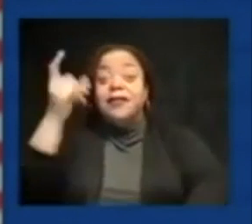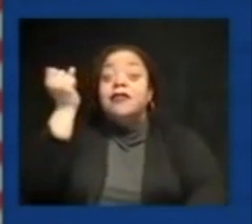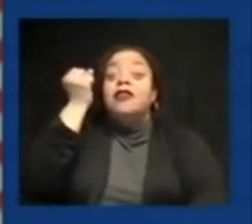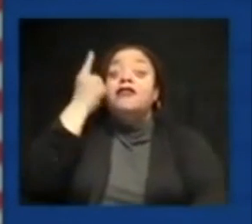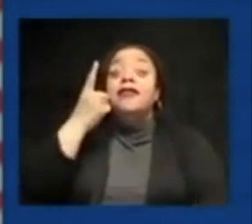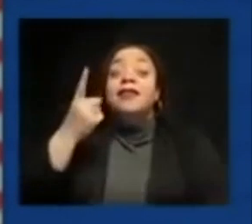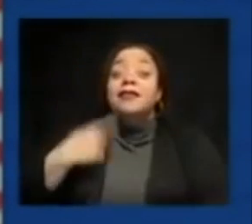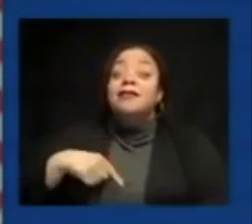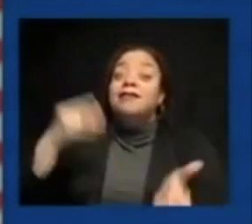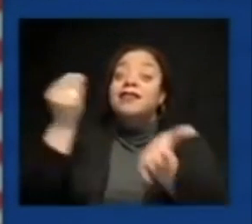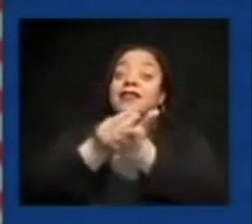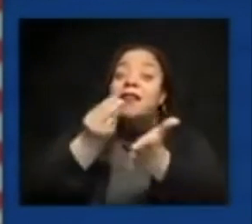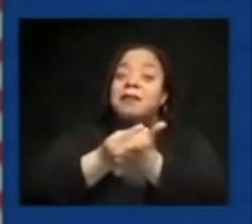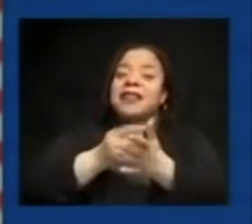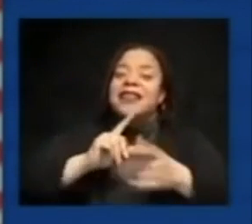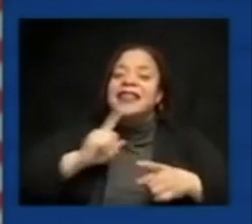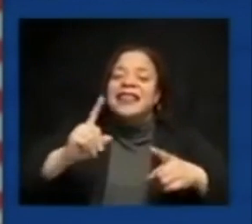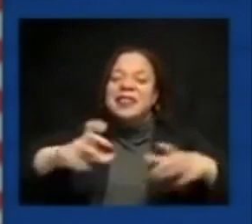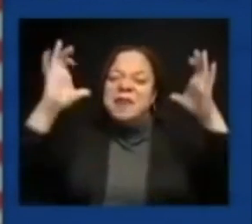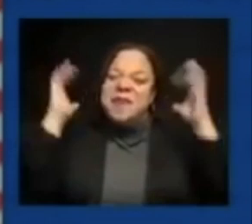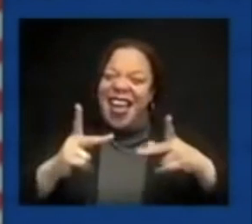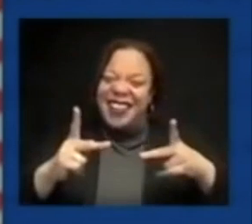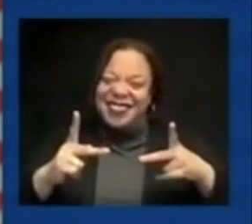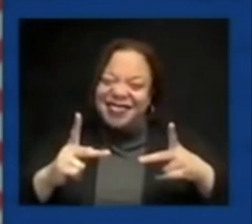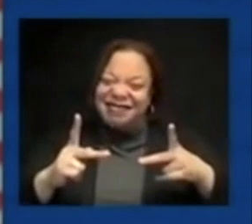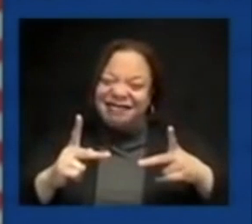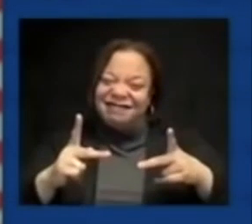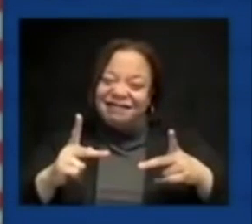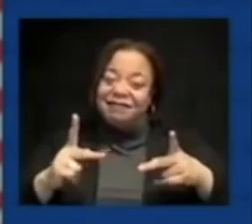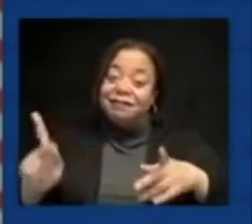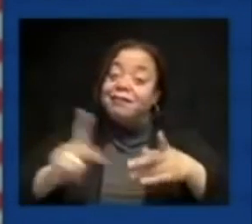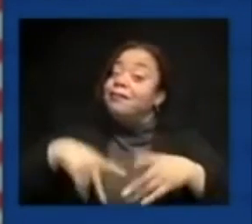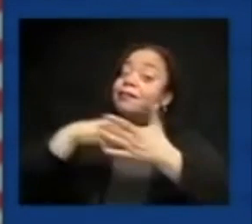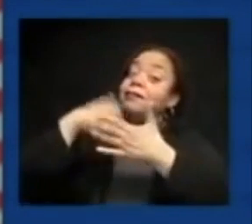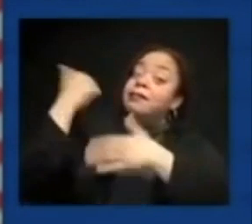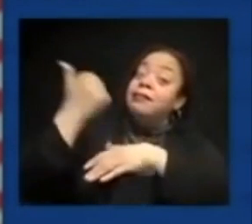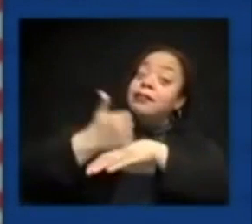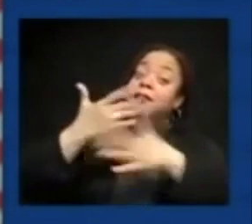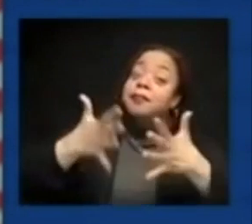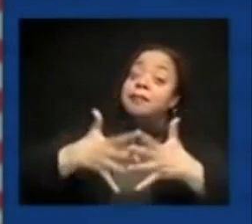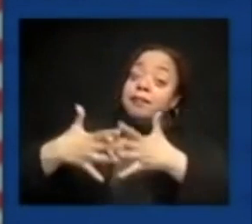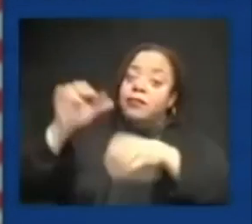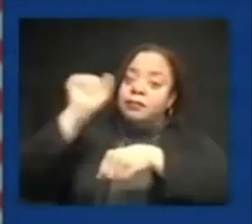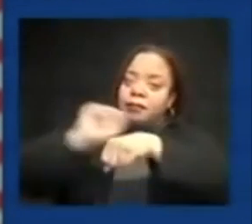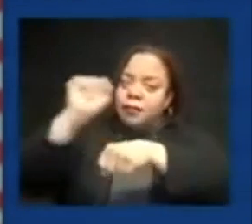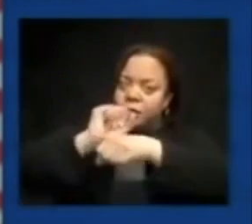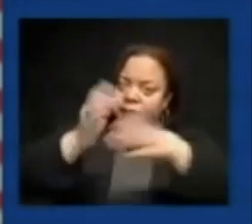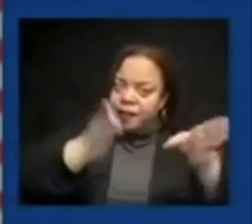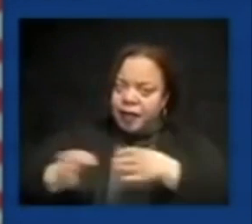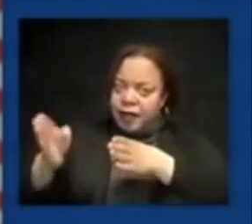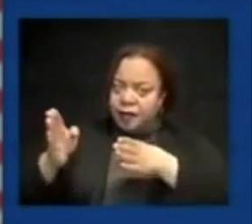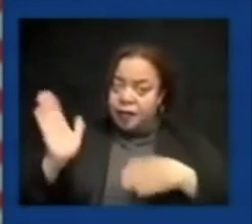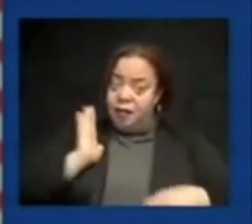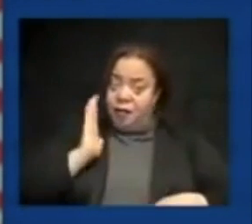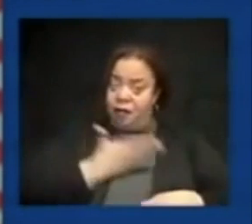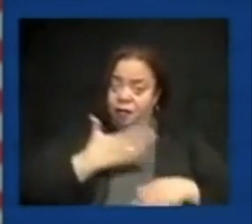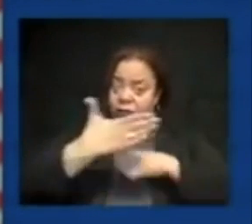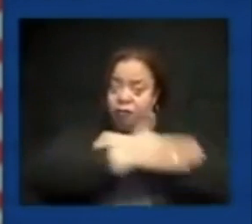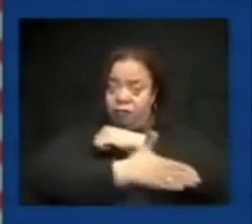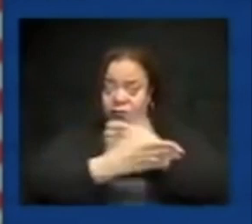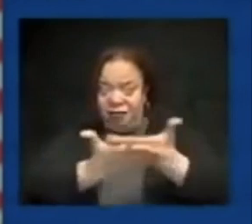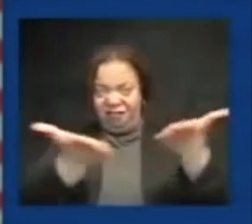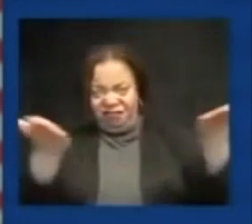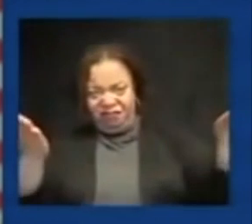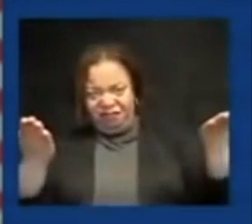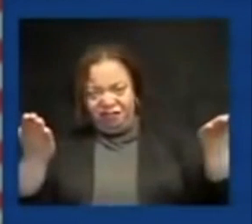back. And that's why he has the American Jobs Plan. You see, we have a country where some hypocrisy has